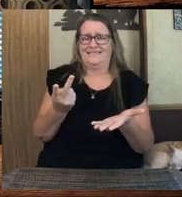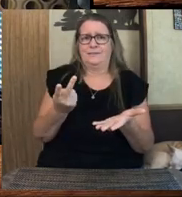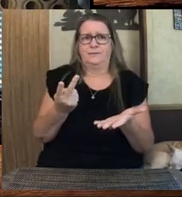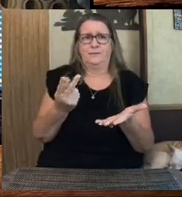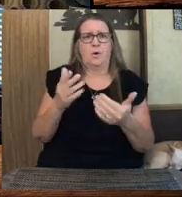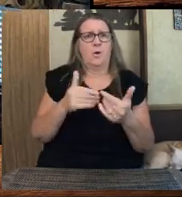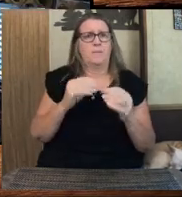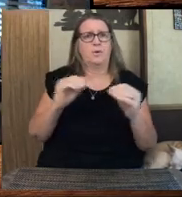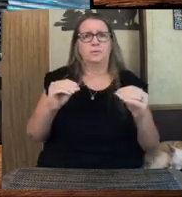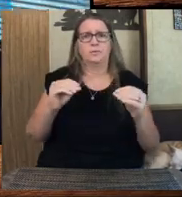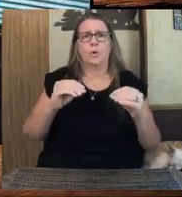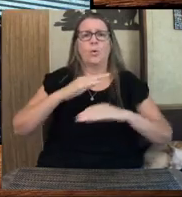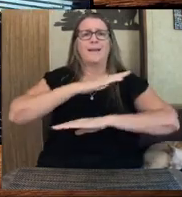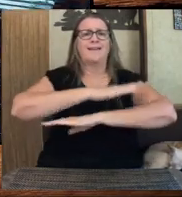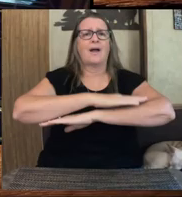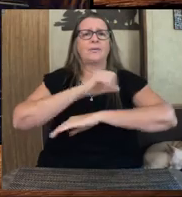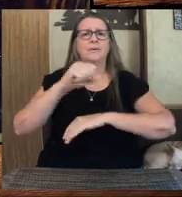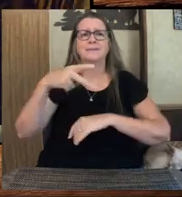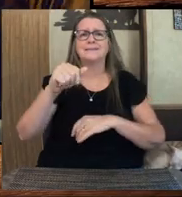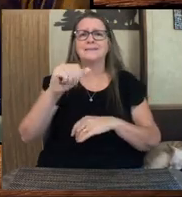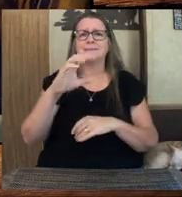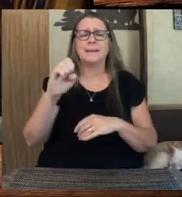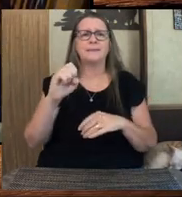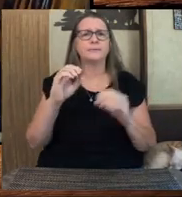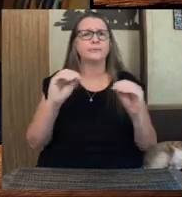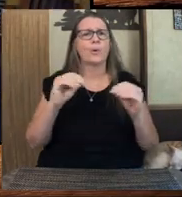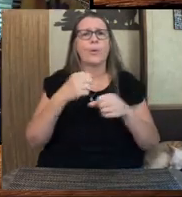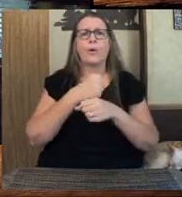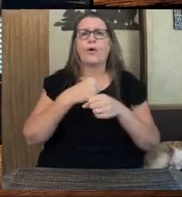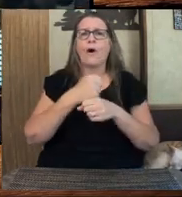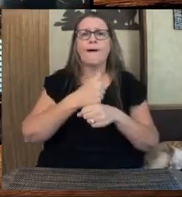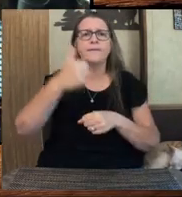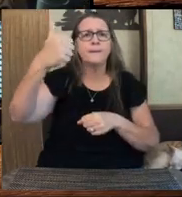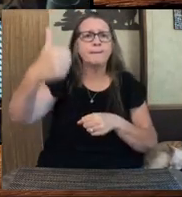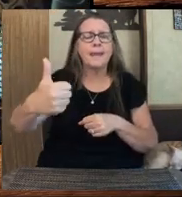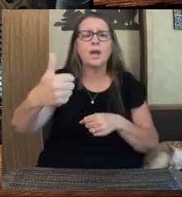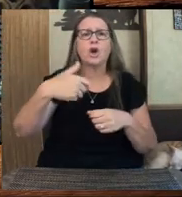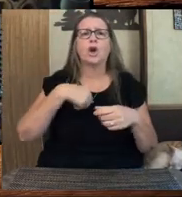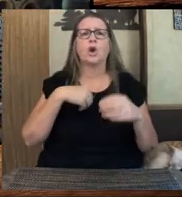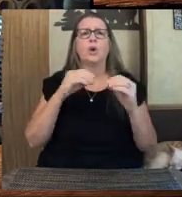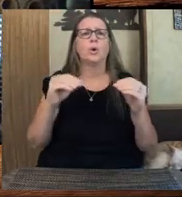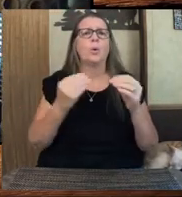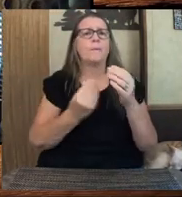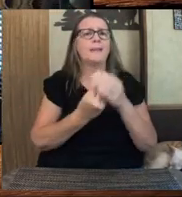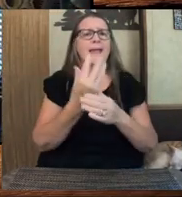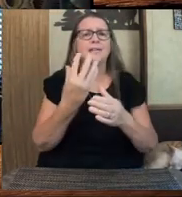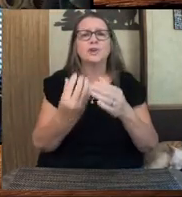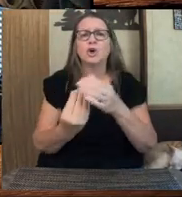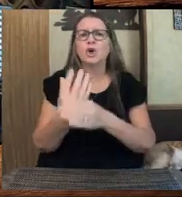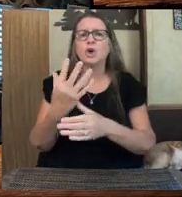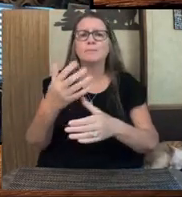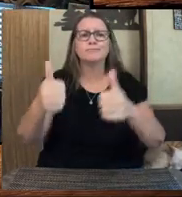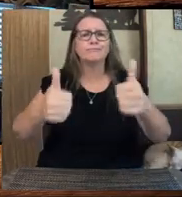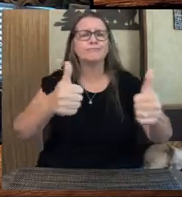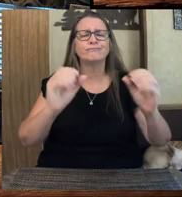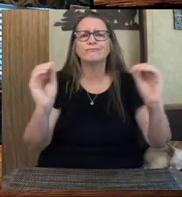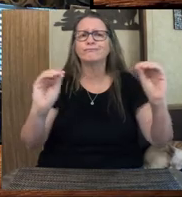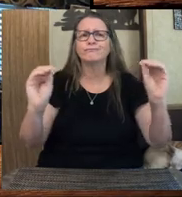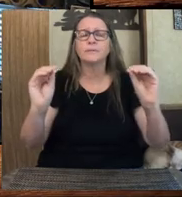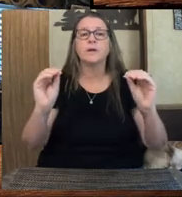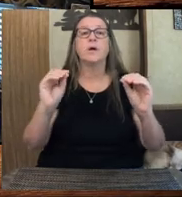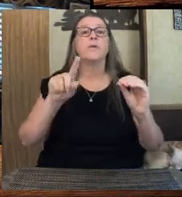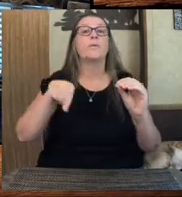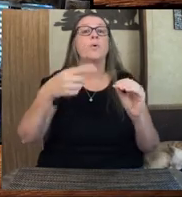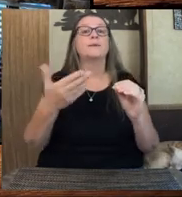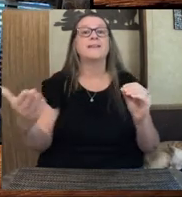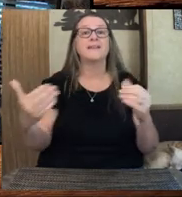tiny kitchen? As you can see, we've got almost no counter space. We have no room for a coffee maker. We have no room to set any